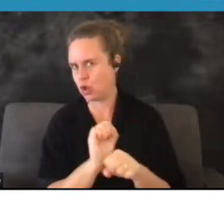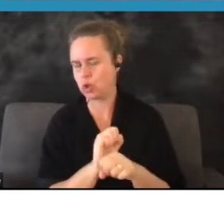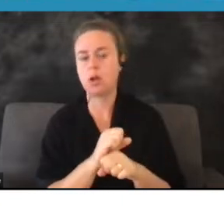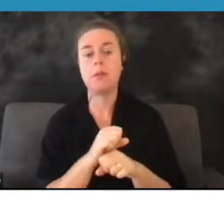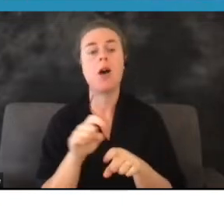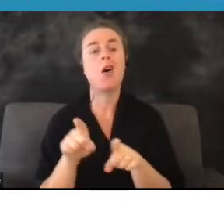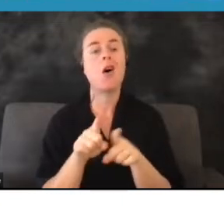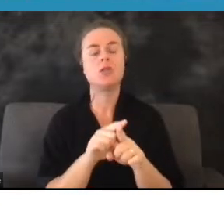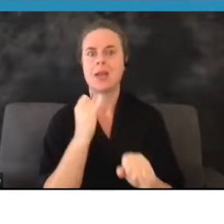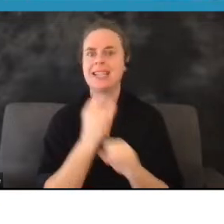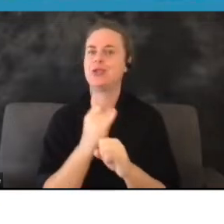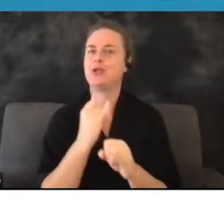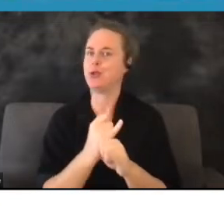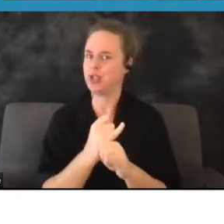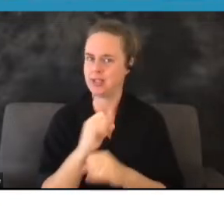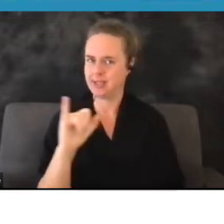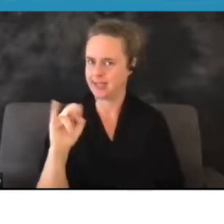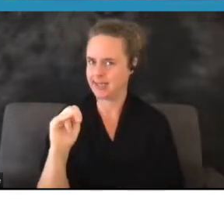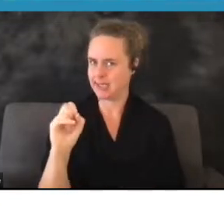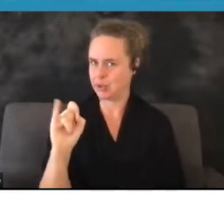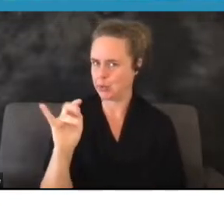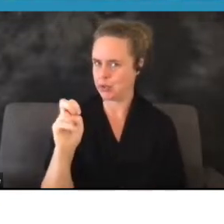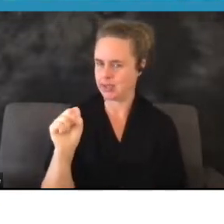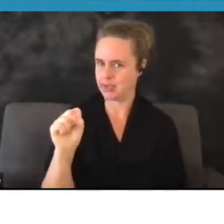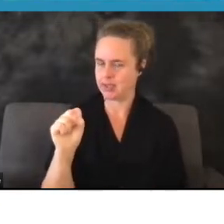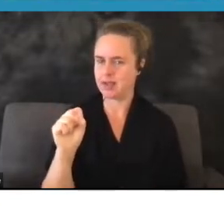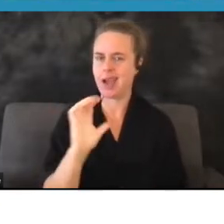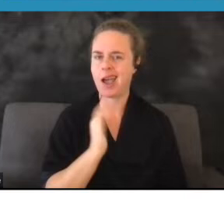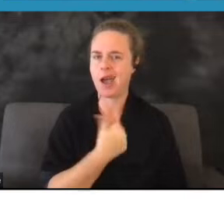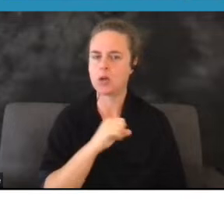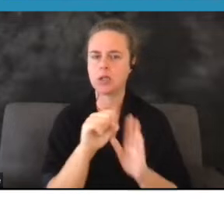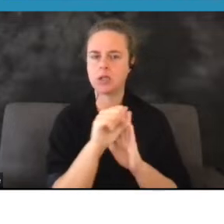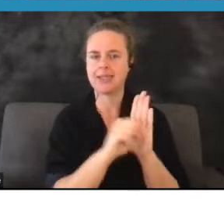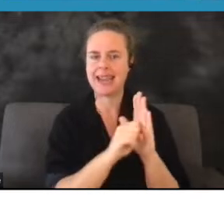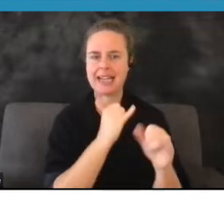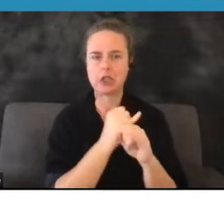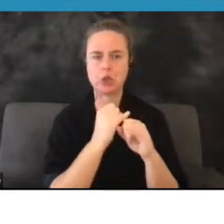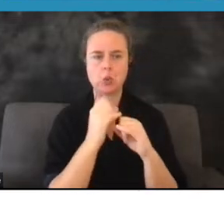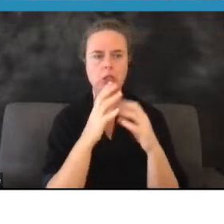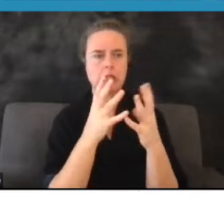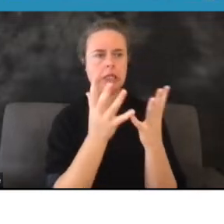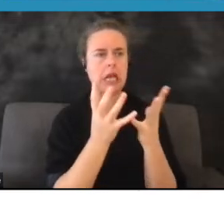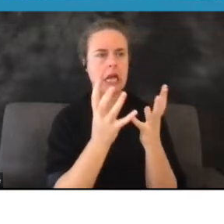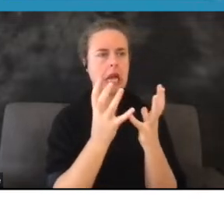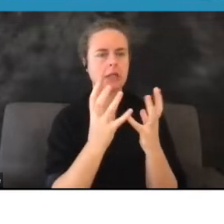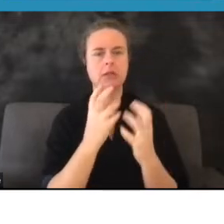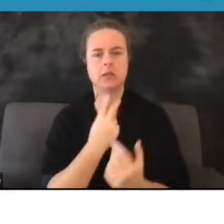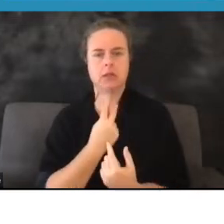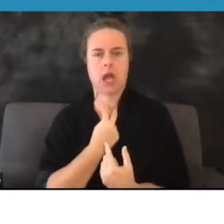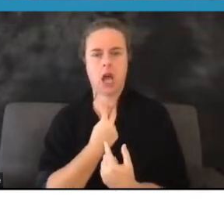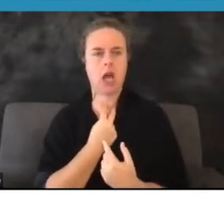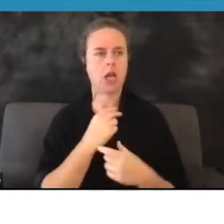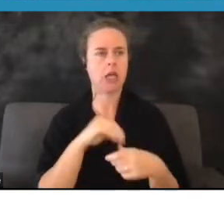institutions in particular, even our state institutions are very stuck in the way that it is, and